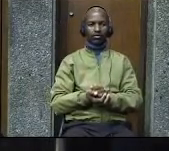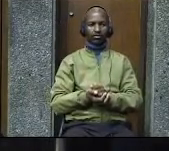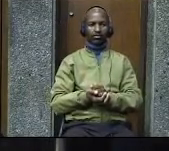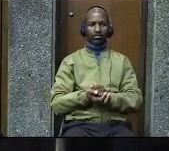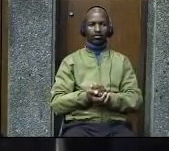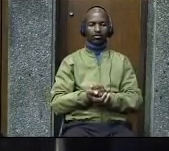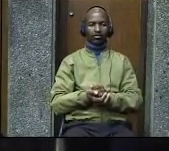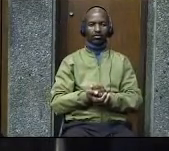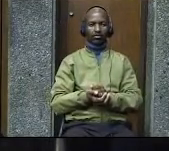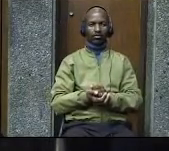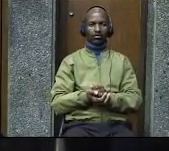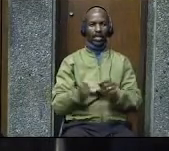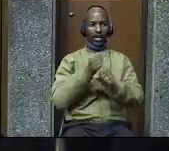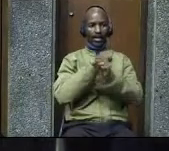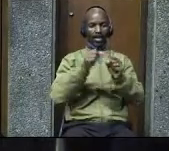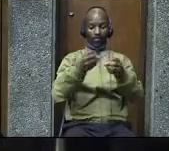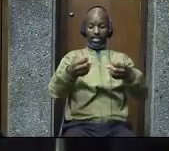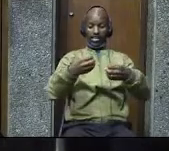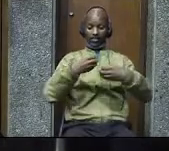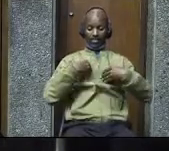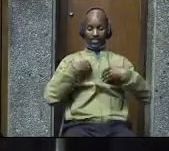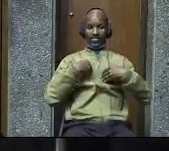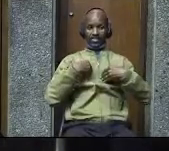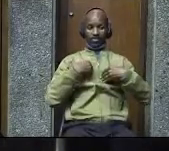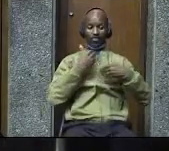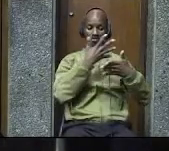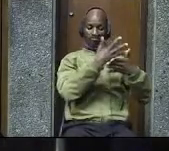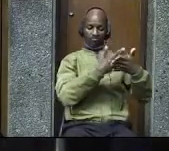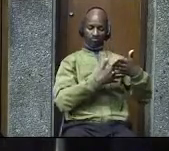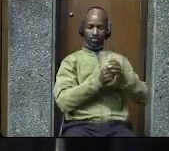didn't give us a lease